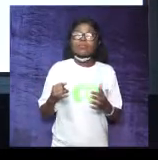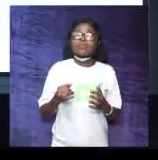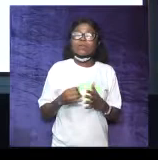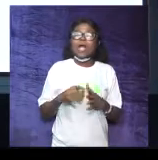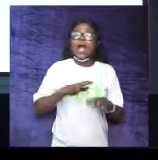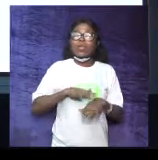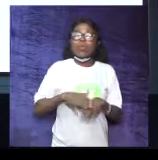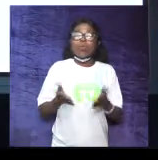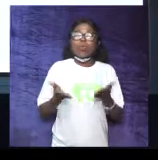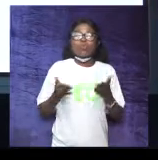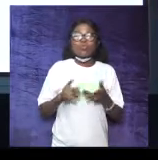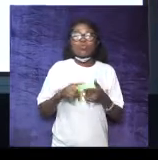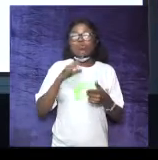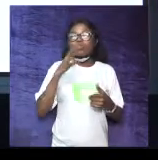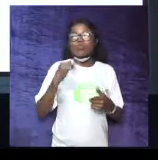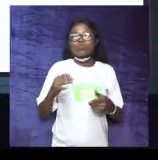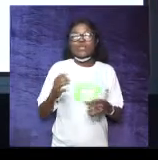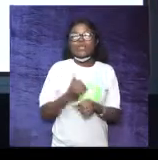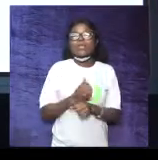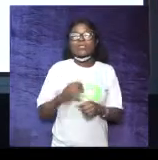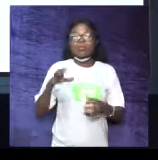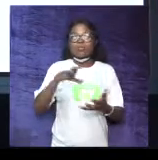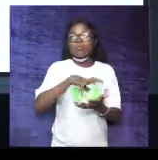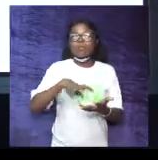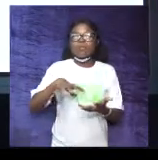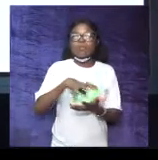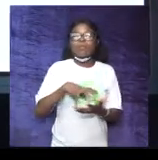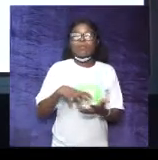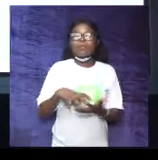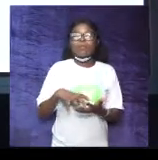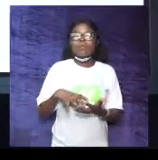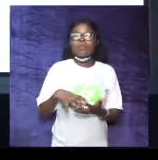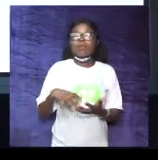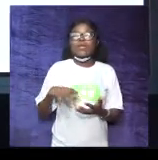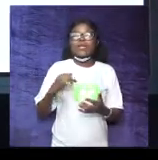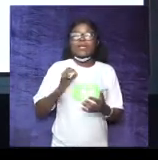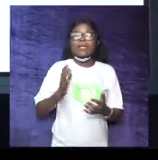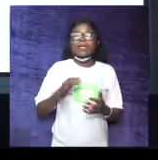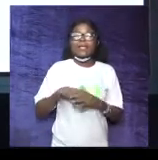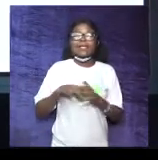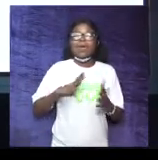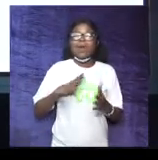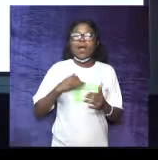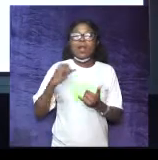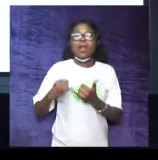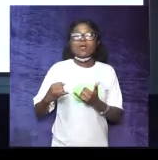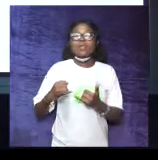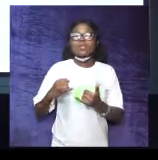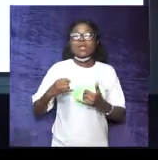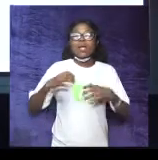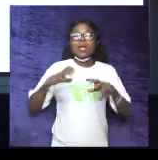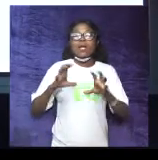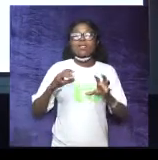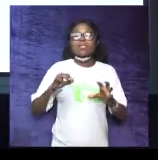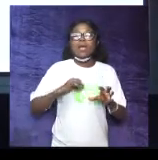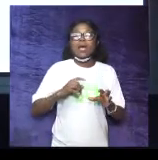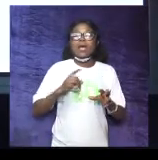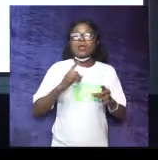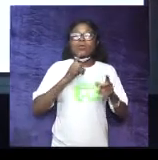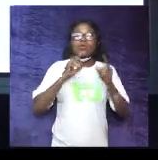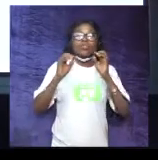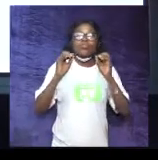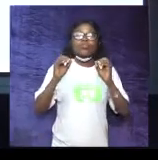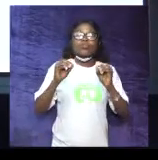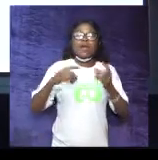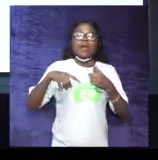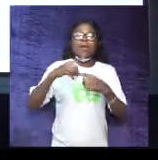Now, I don't want you to get confused. In the last lesson, we talked about complementary and supplementary. And that in itself seems confusing. And